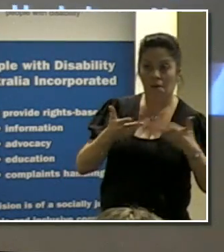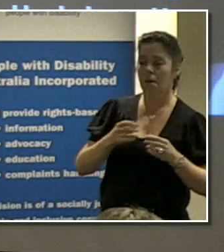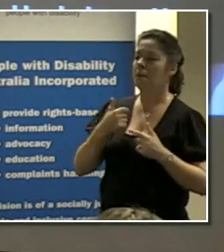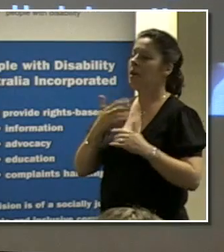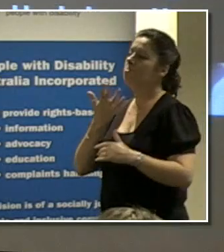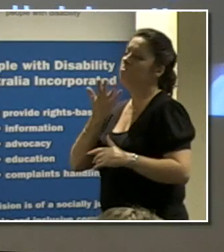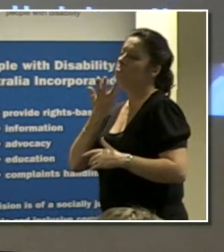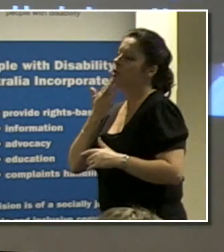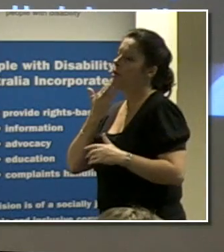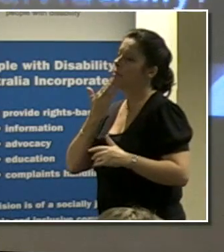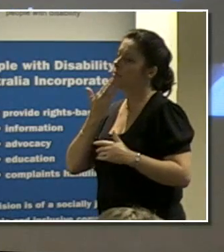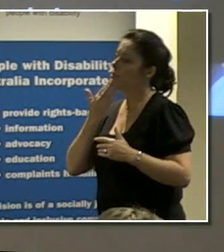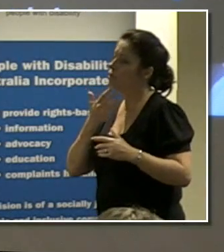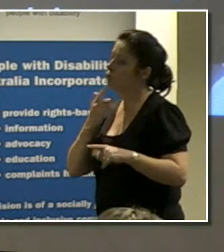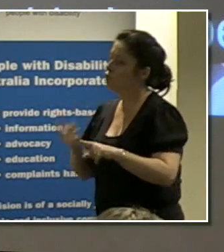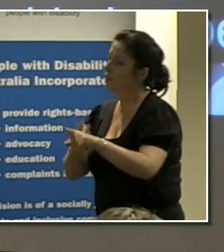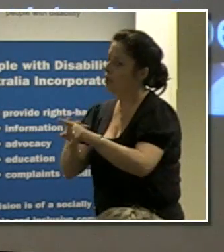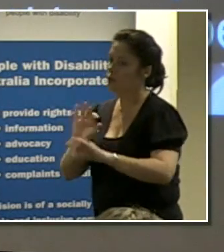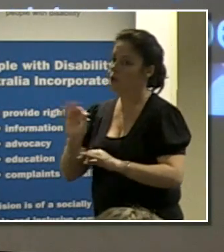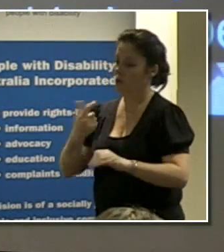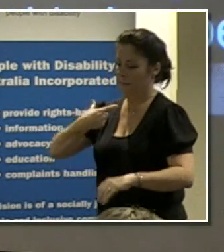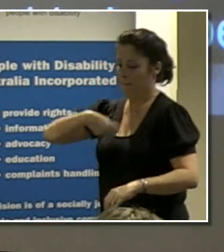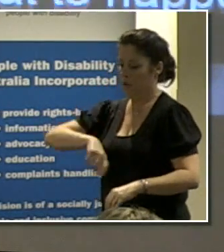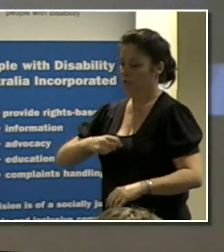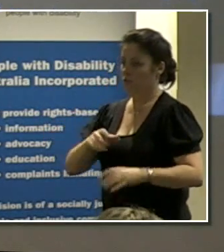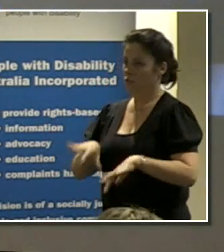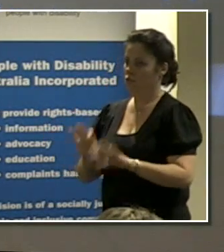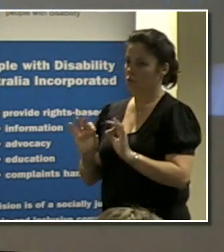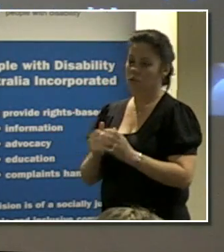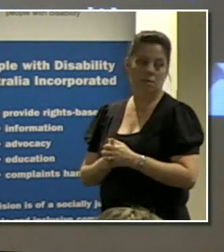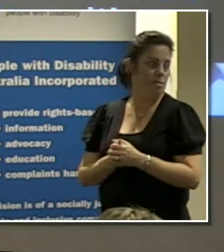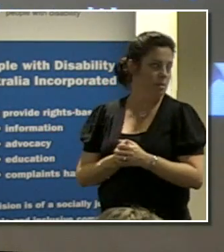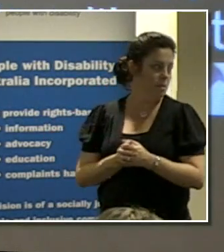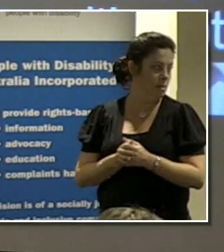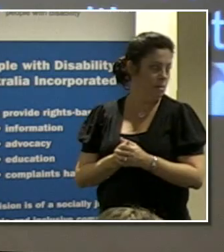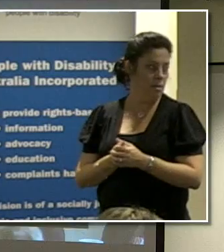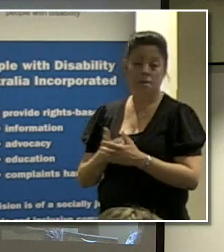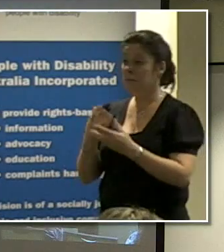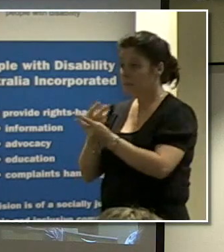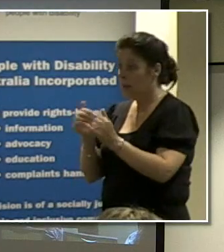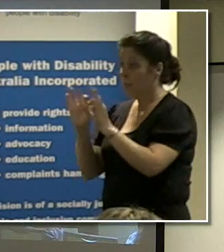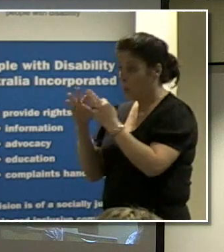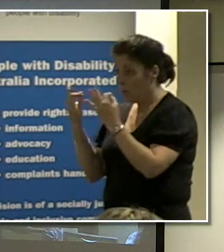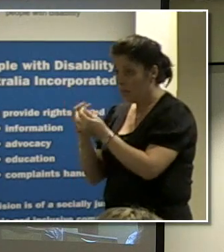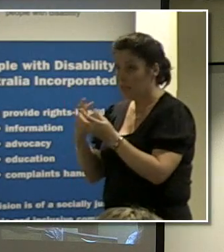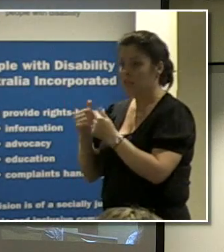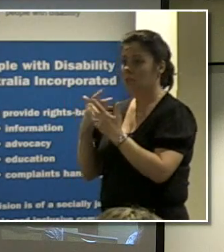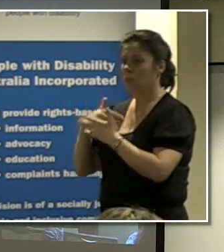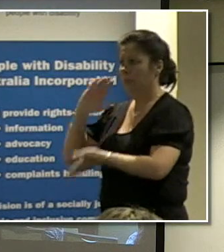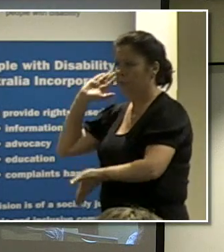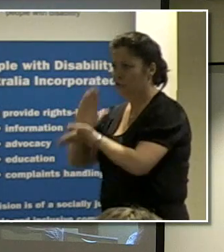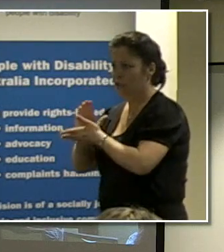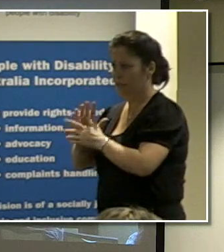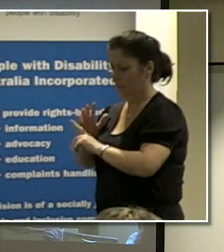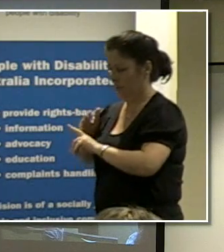price-driven; it's personal choice-driven. Some of the organisations with really low back ends, though, are organisations